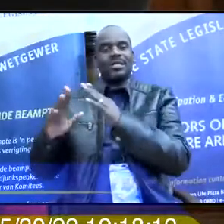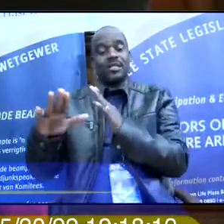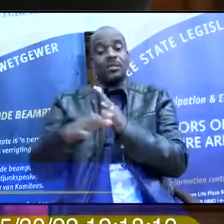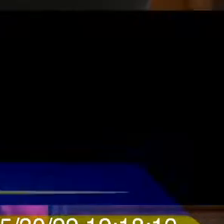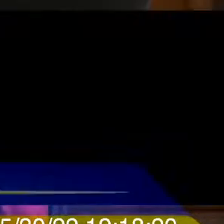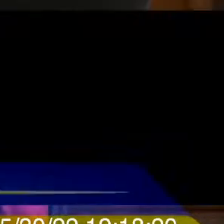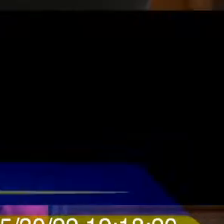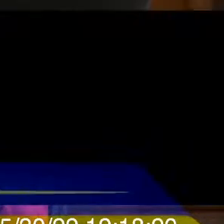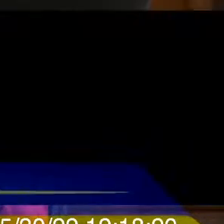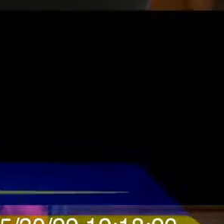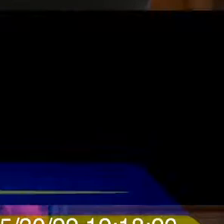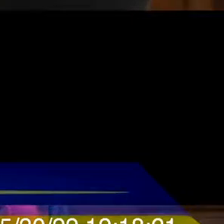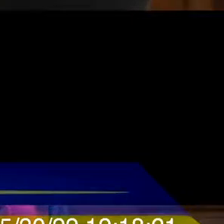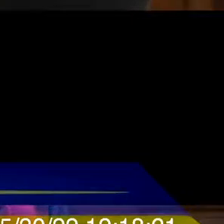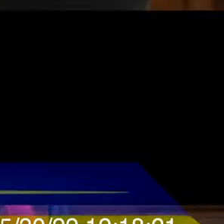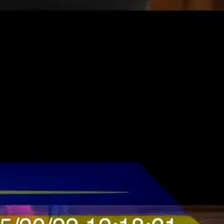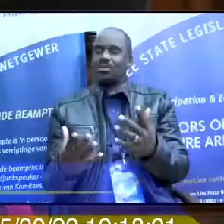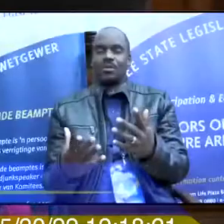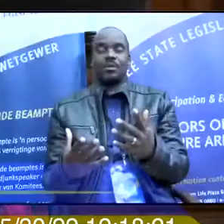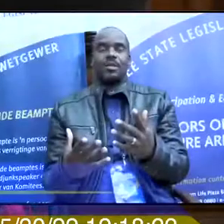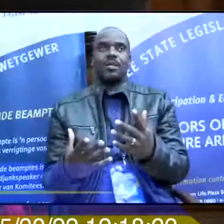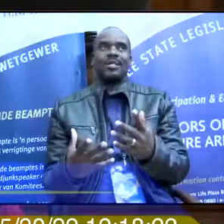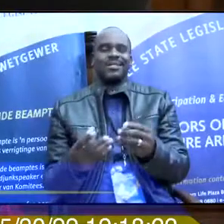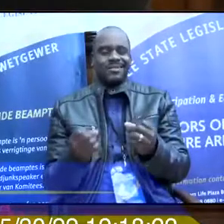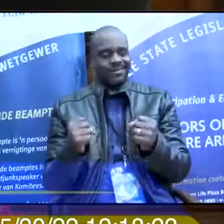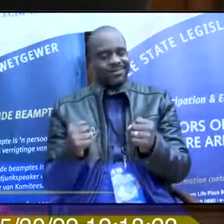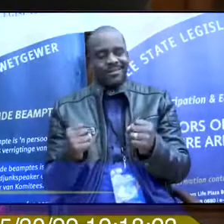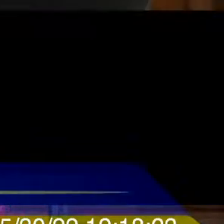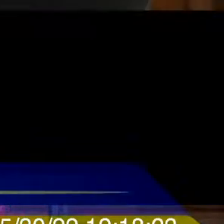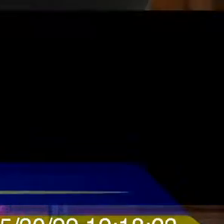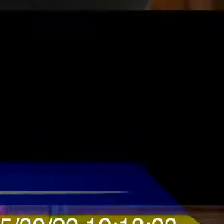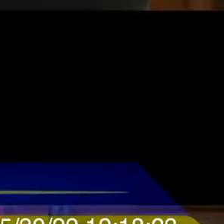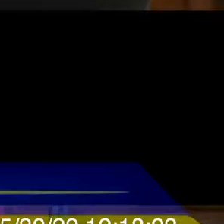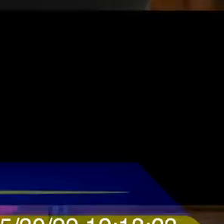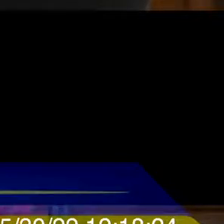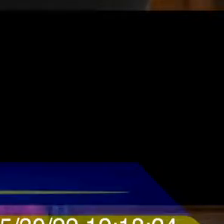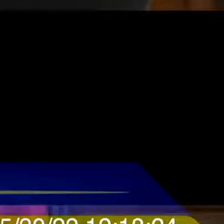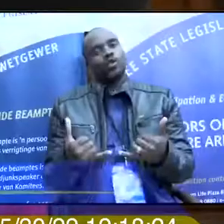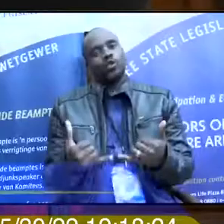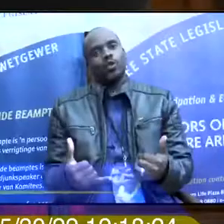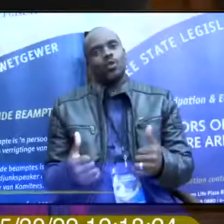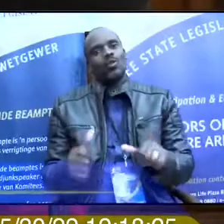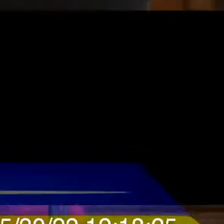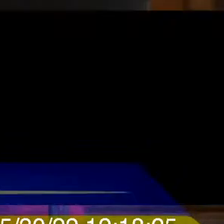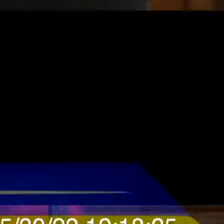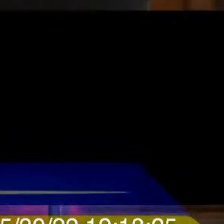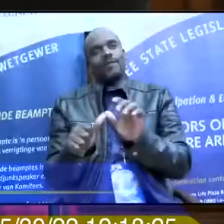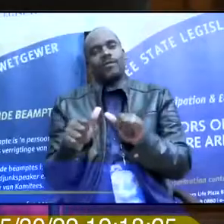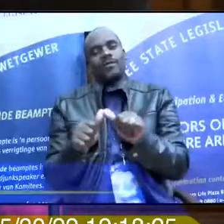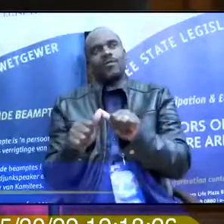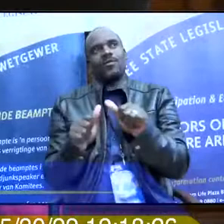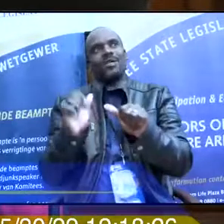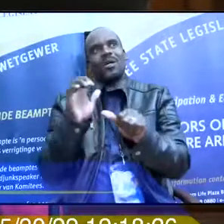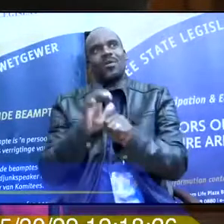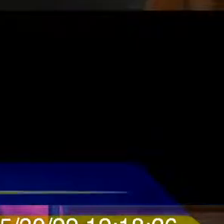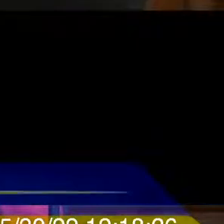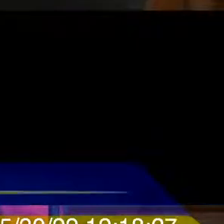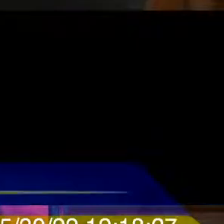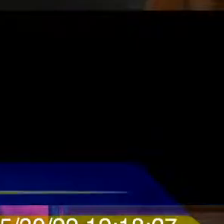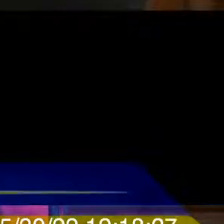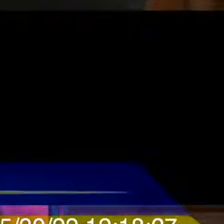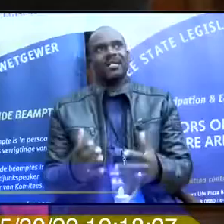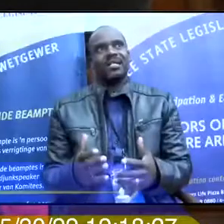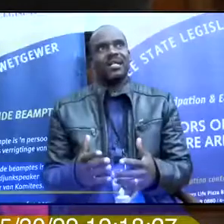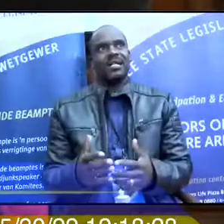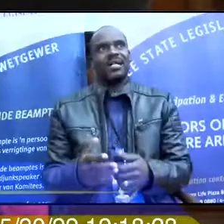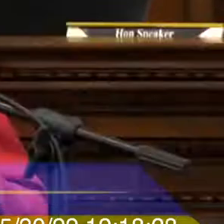left at a very poor at a very poor stage so it's important that those incentives should then